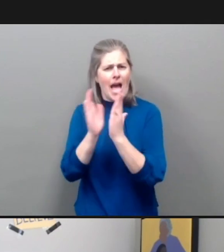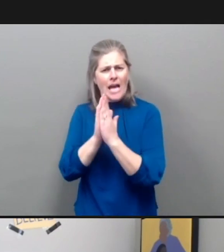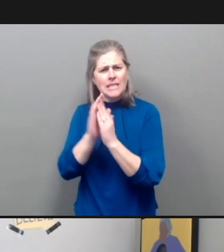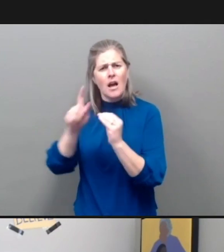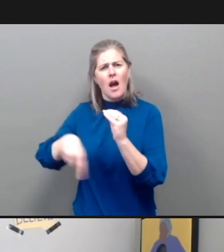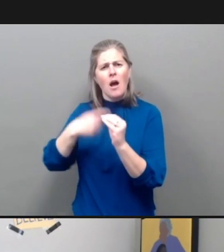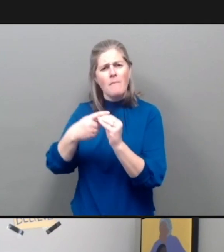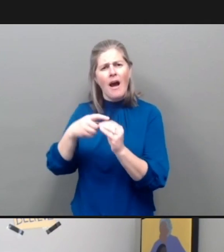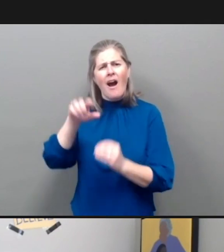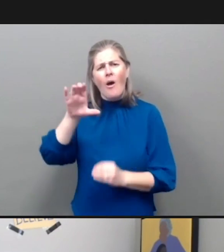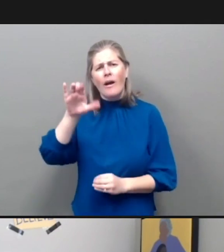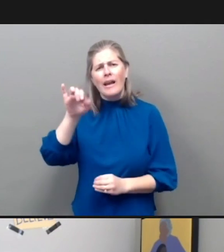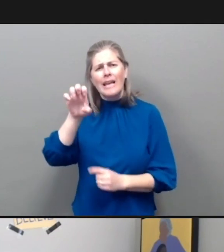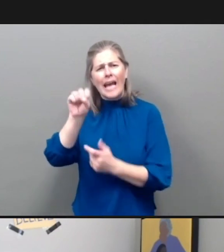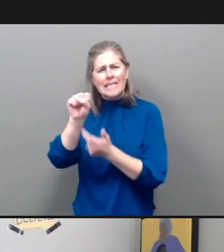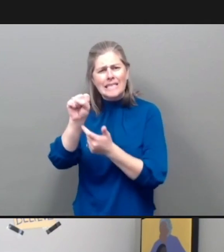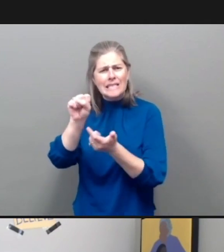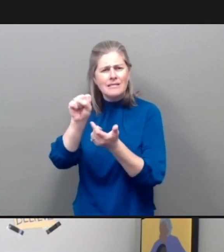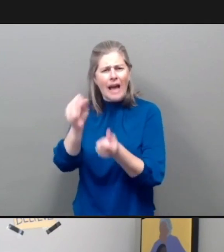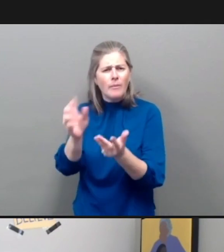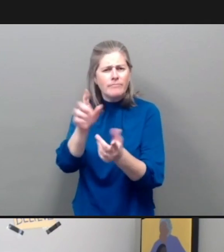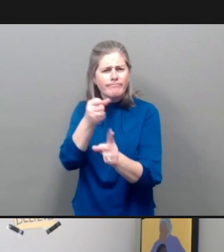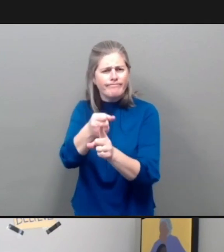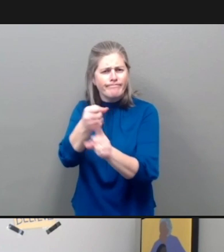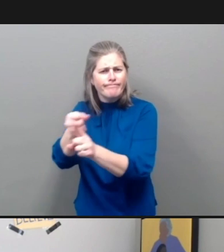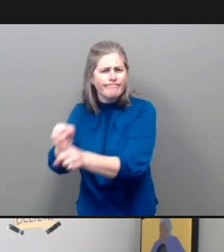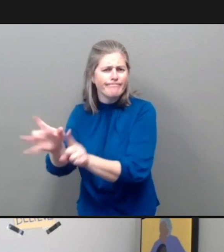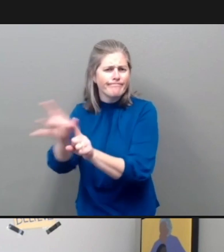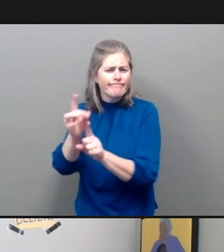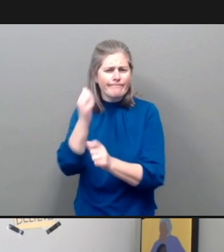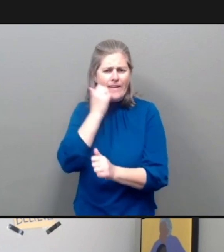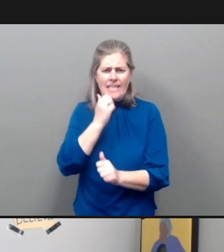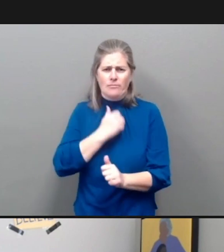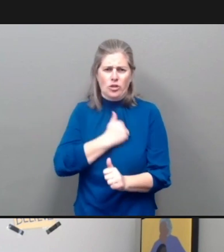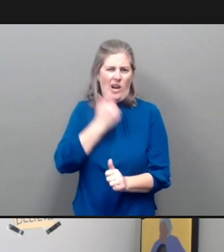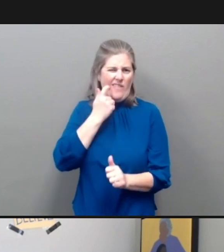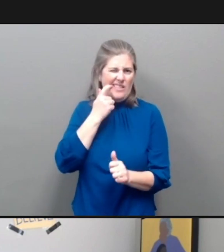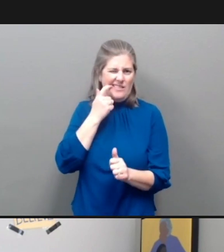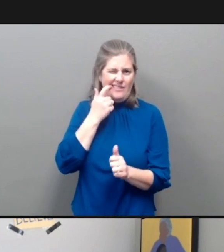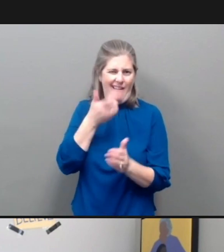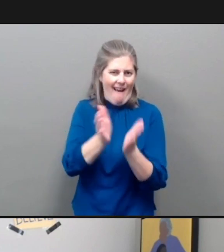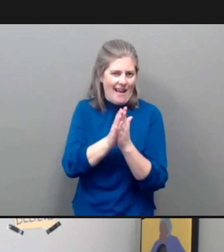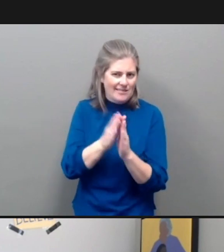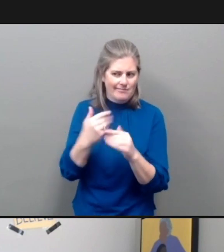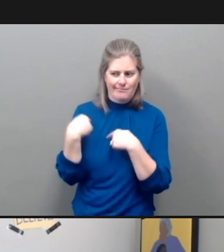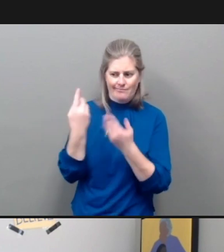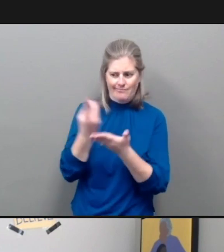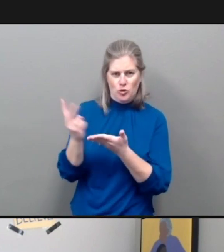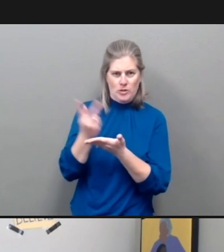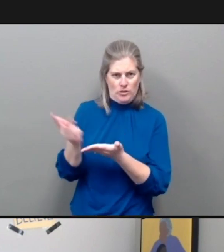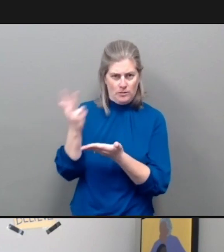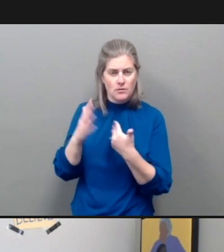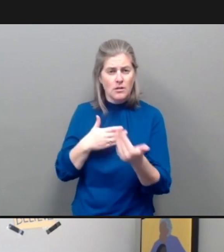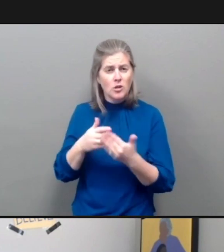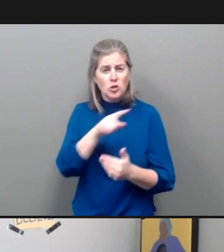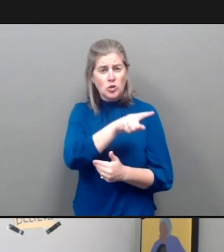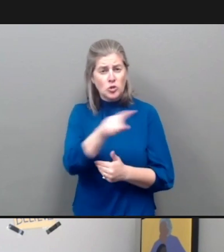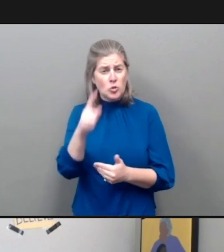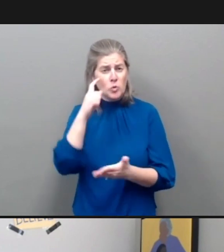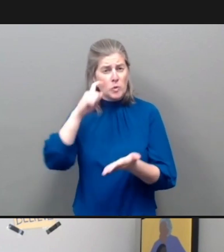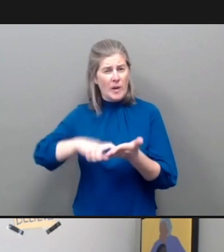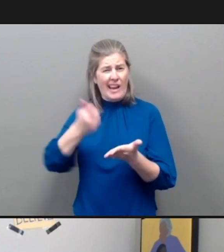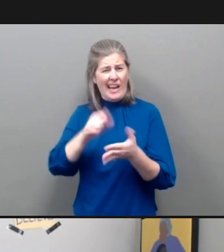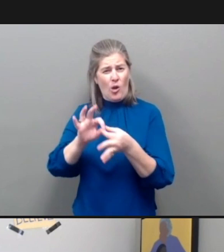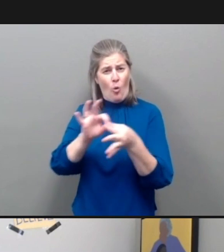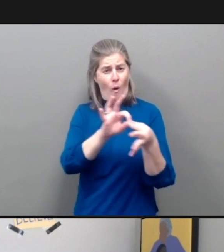about case counts in New Mexico. And forgive me if this has been asked at all in the past few weeks, but do you guys see any